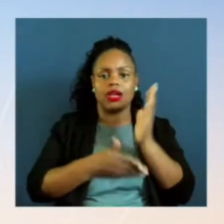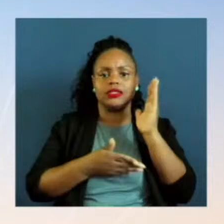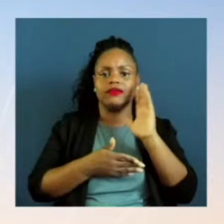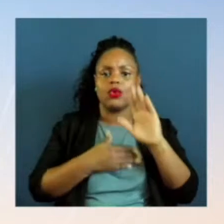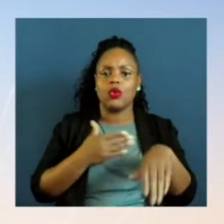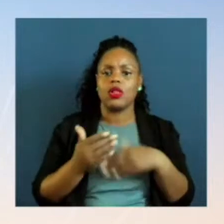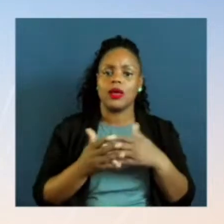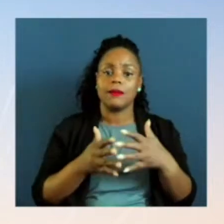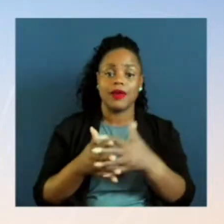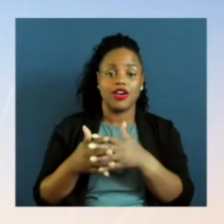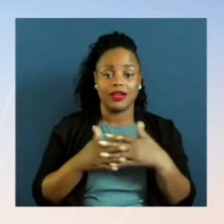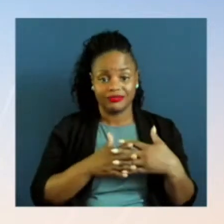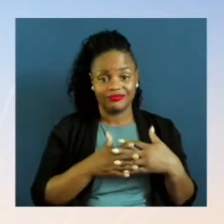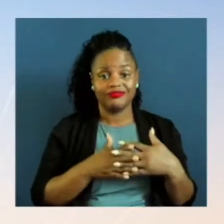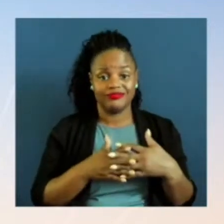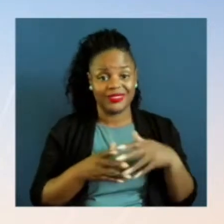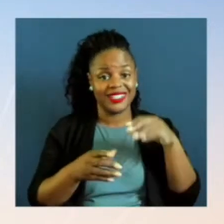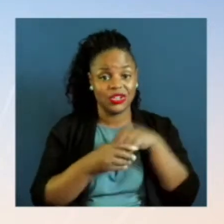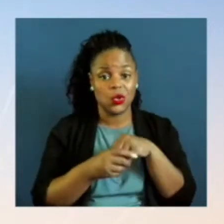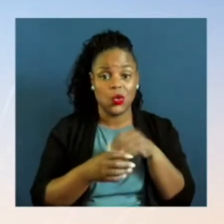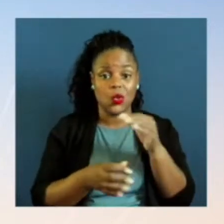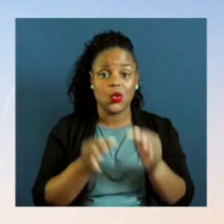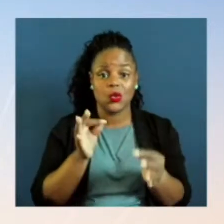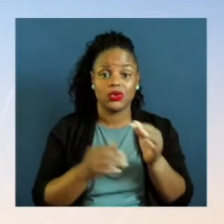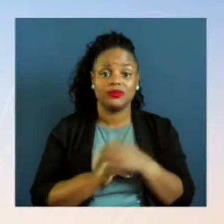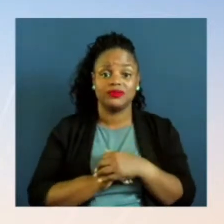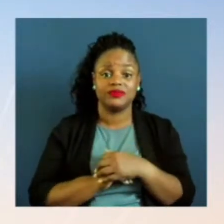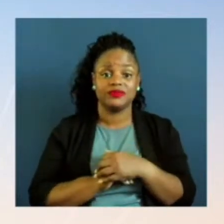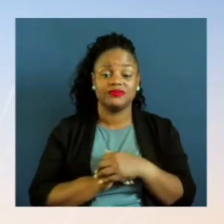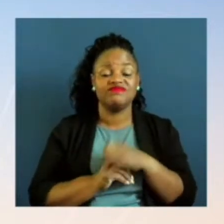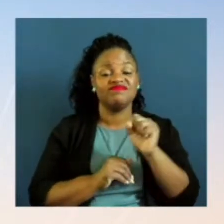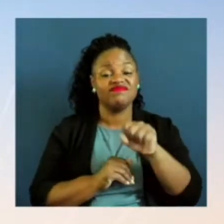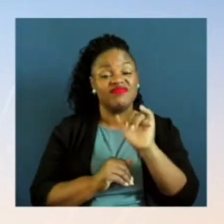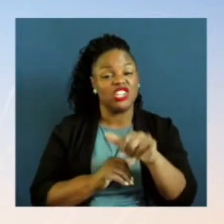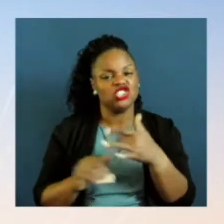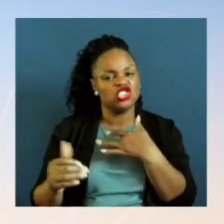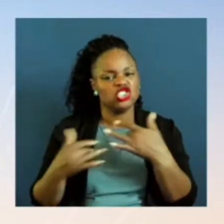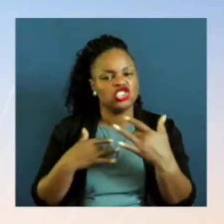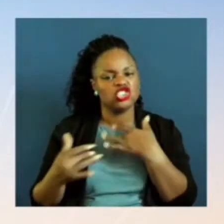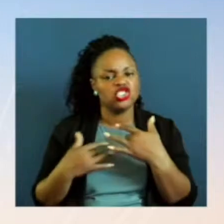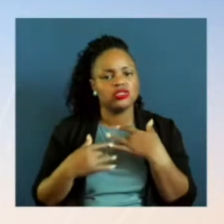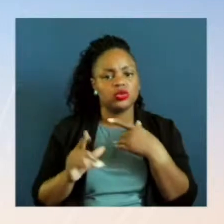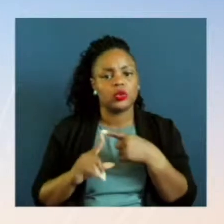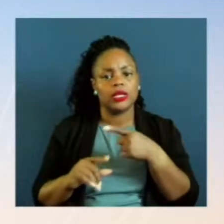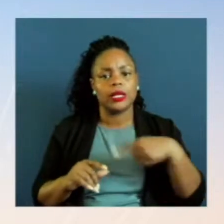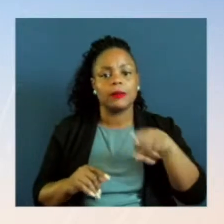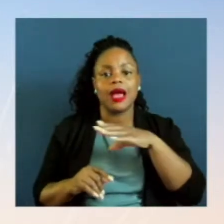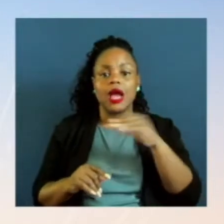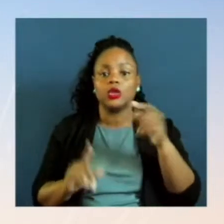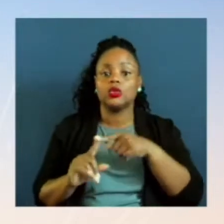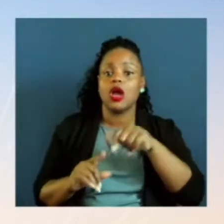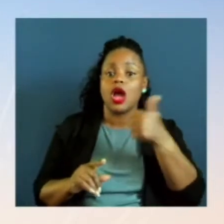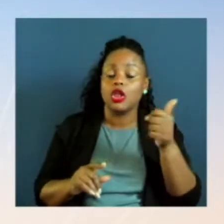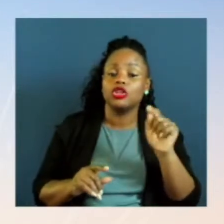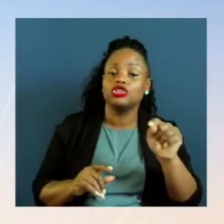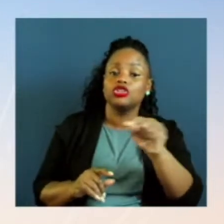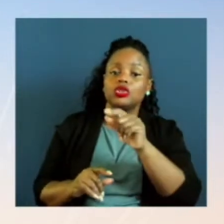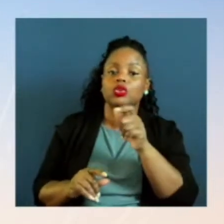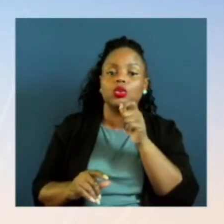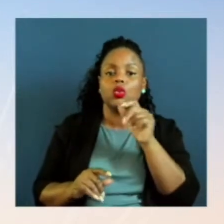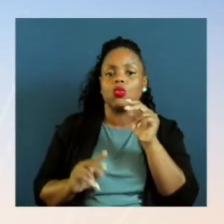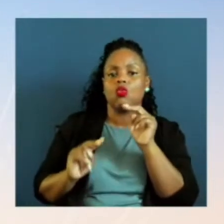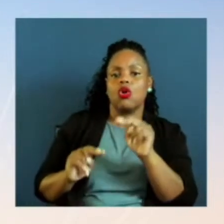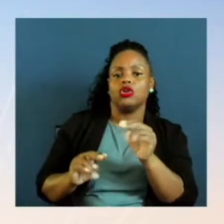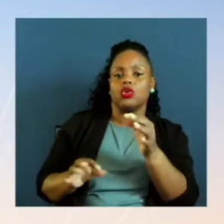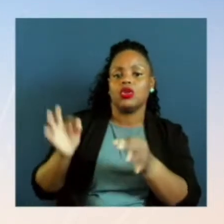is, of course, of concern, not just to him, but it should be to all Americans who watched the ruling this morning. On Afghanistan, really quickly, if I can, are there any updates on the 100